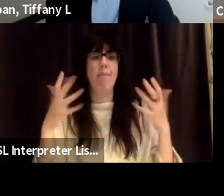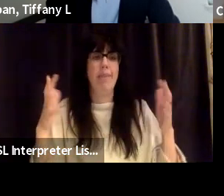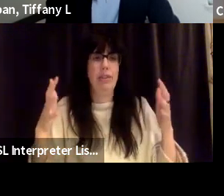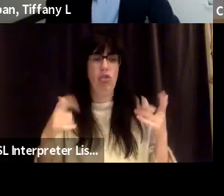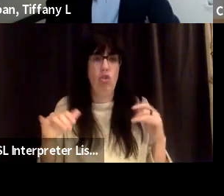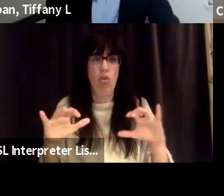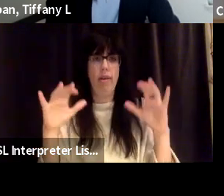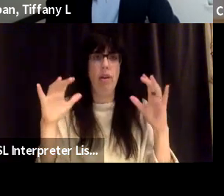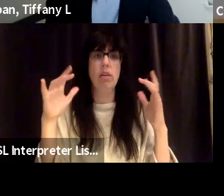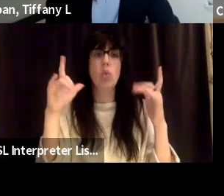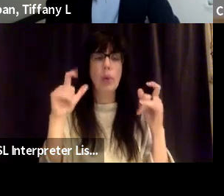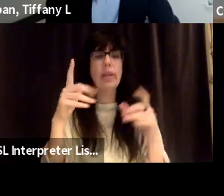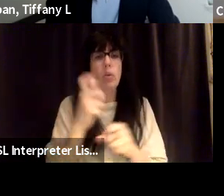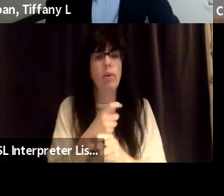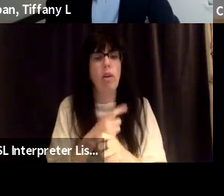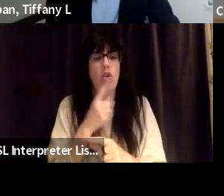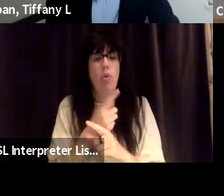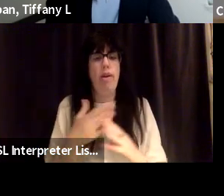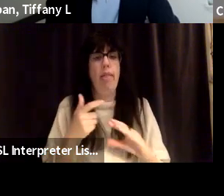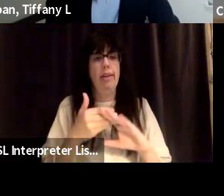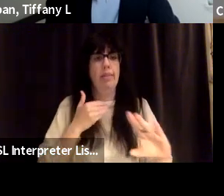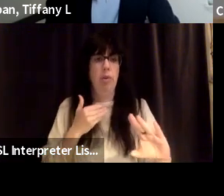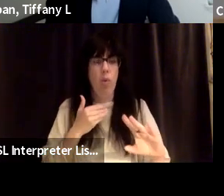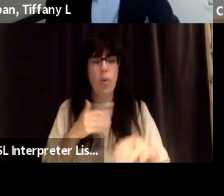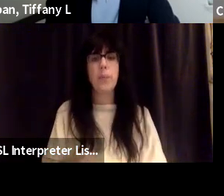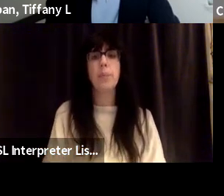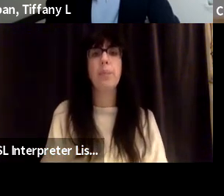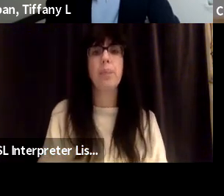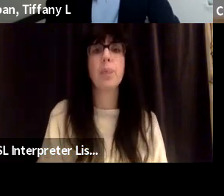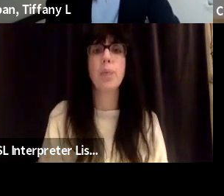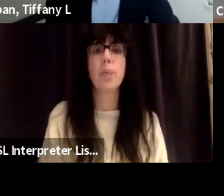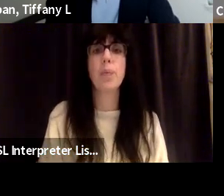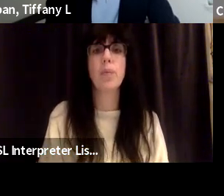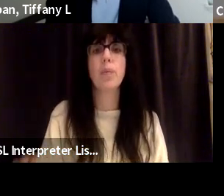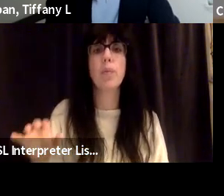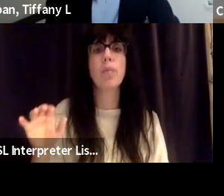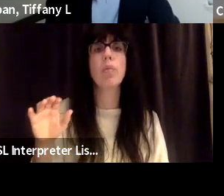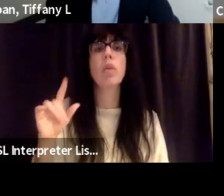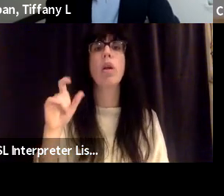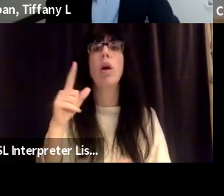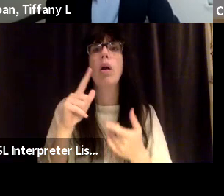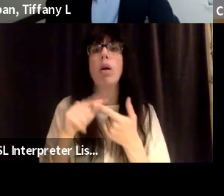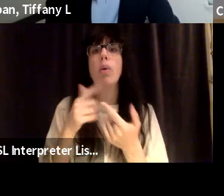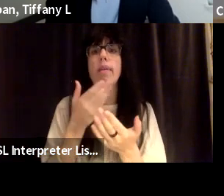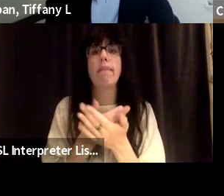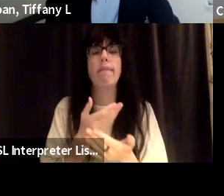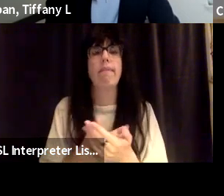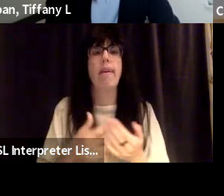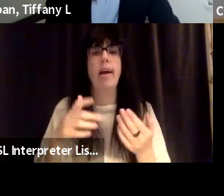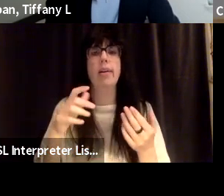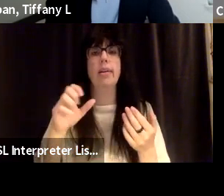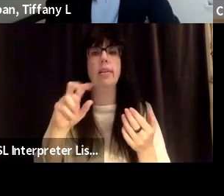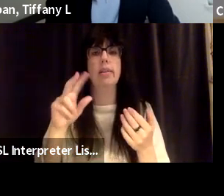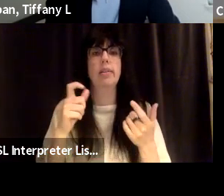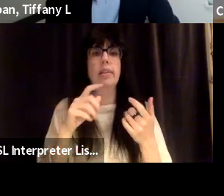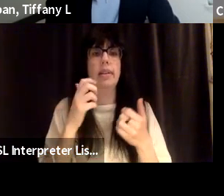I know, Catherina. Thank you, appreciate it. John, just wanted to quickly respond. Factually, there's an error within your argument.